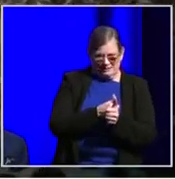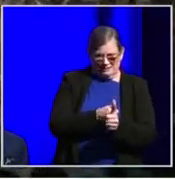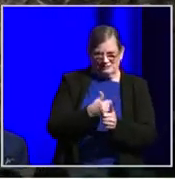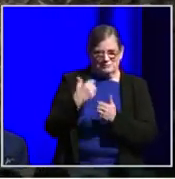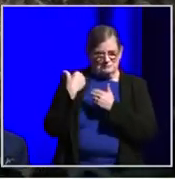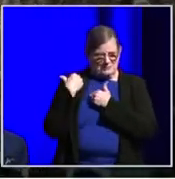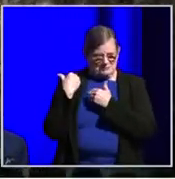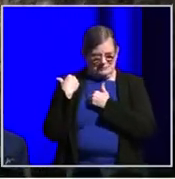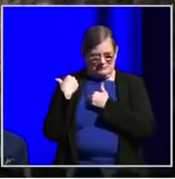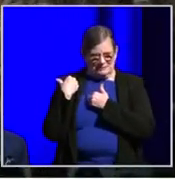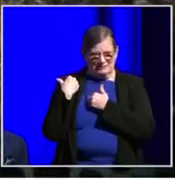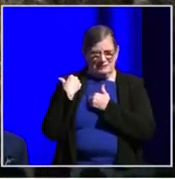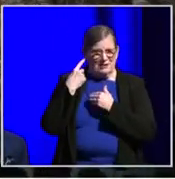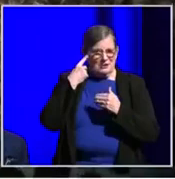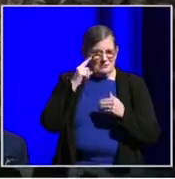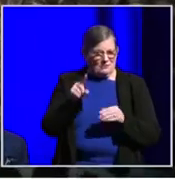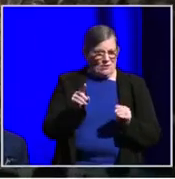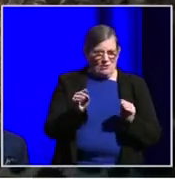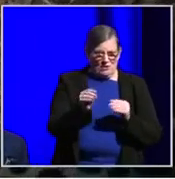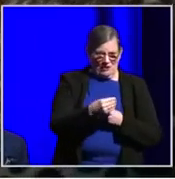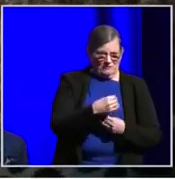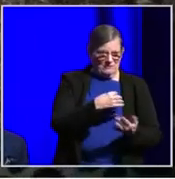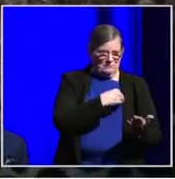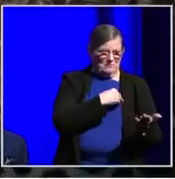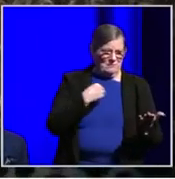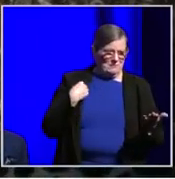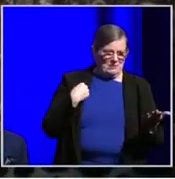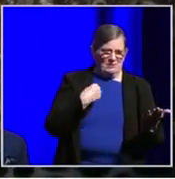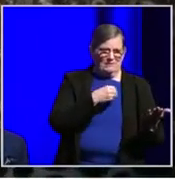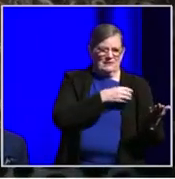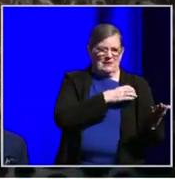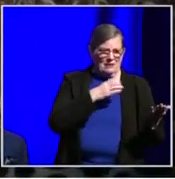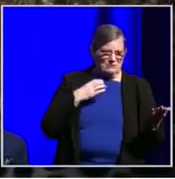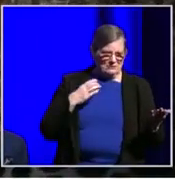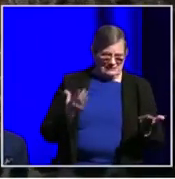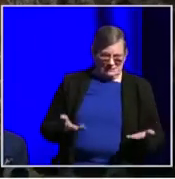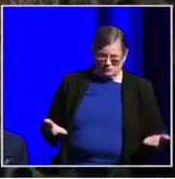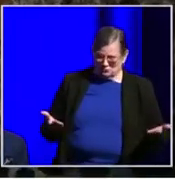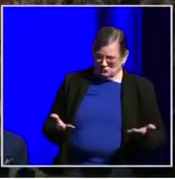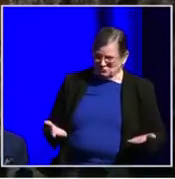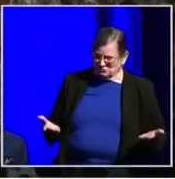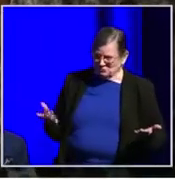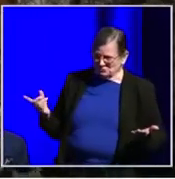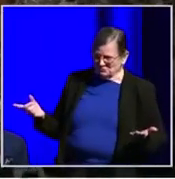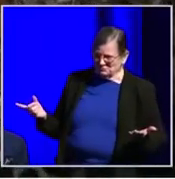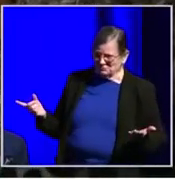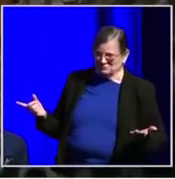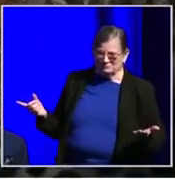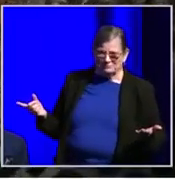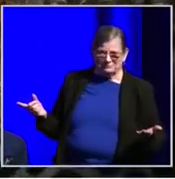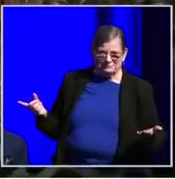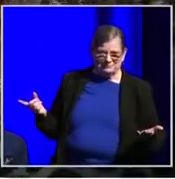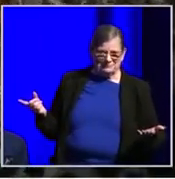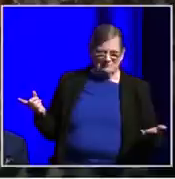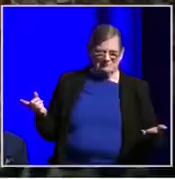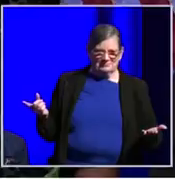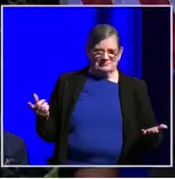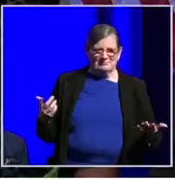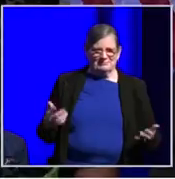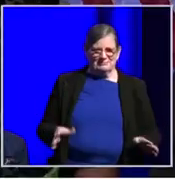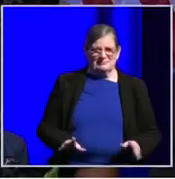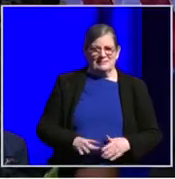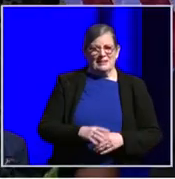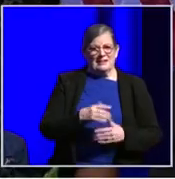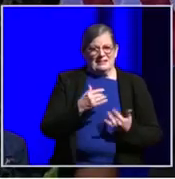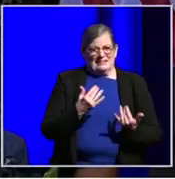duties. Of the office of the member of the Council of the District of Columbia. Of the office of the member of the Council of the District of Columbia. On which